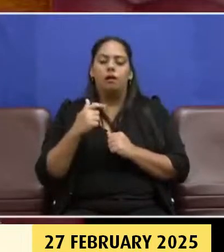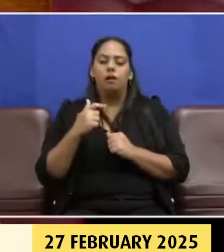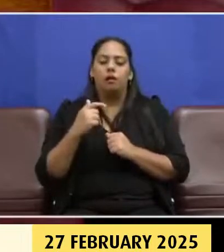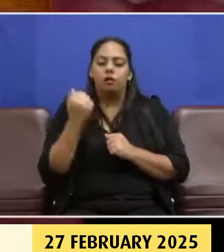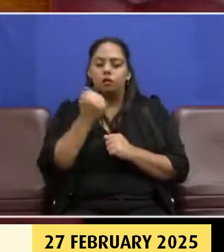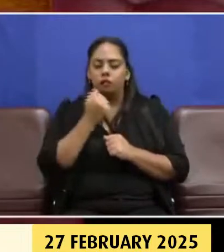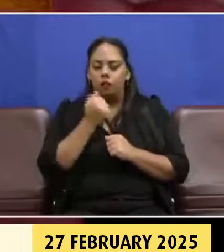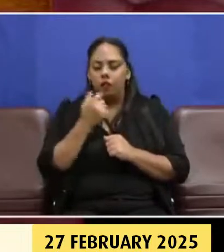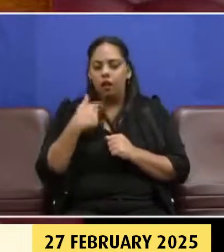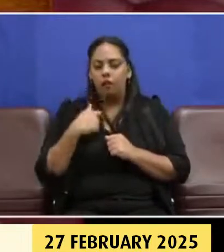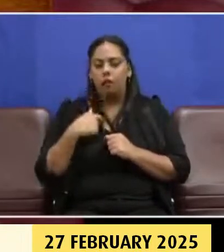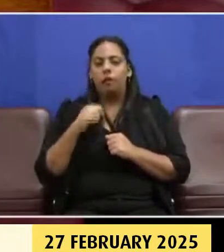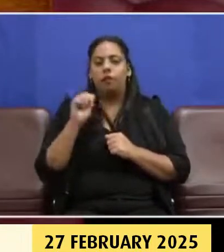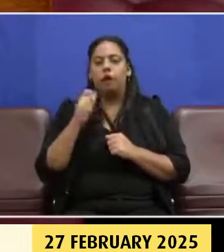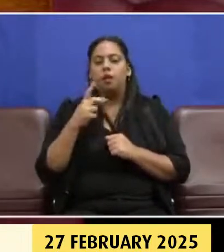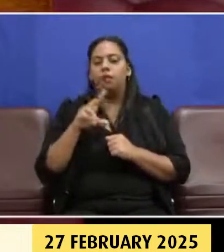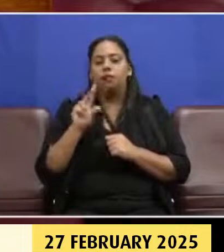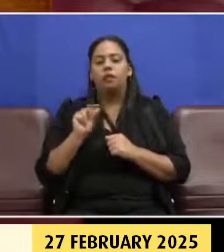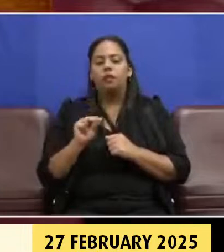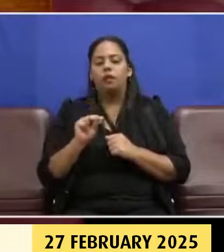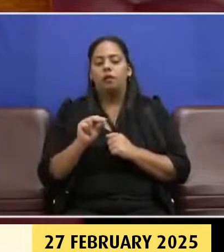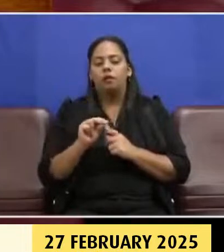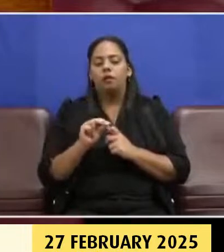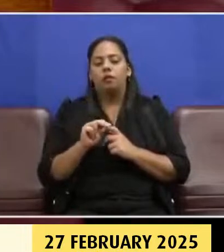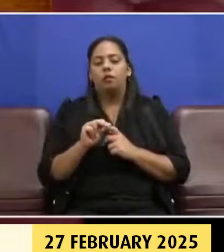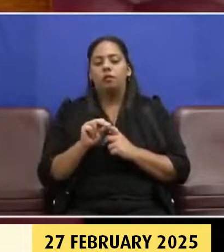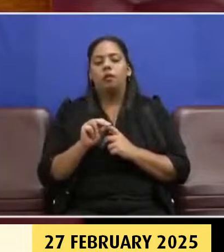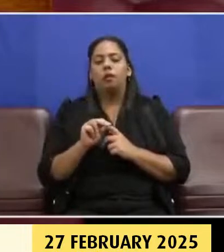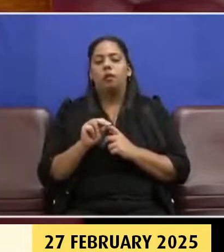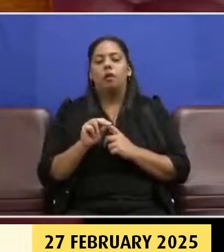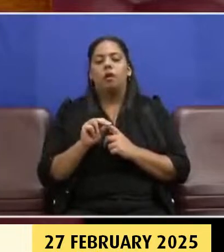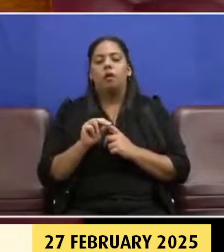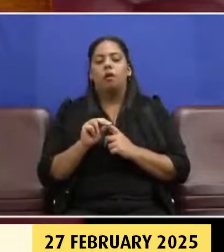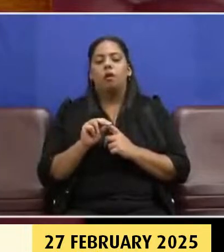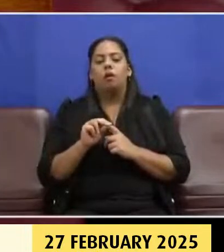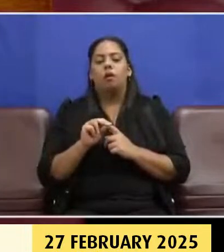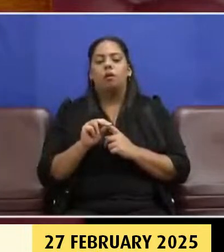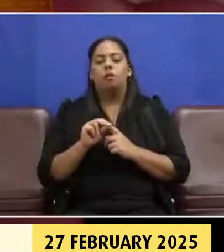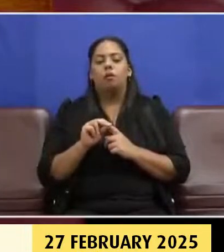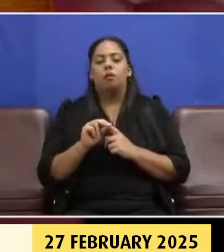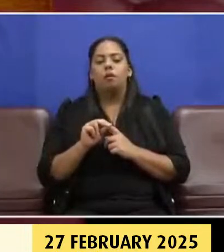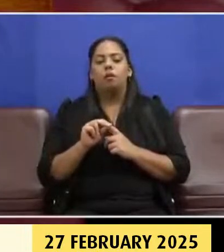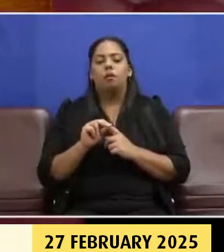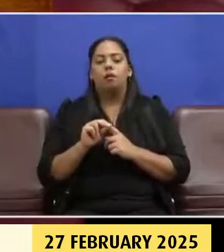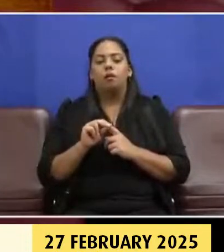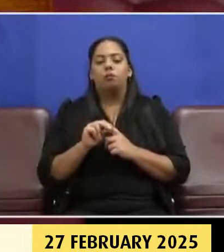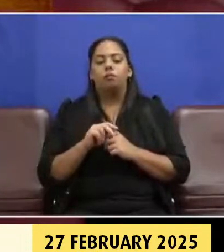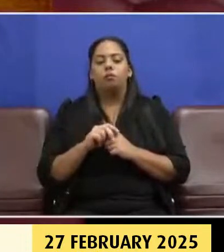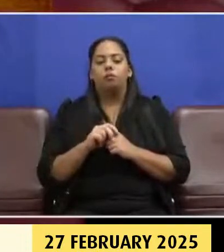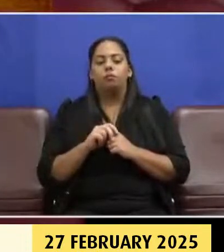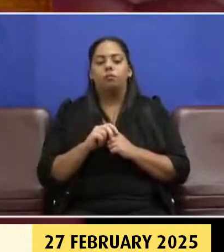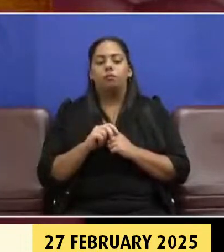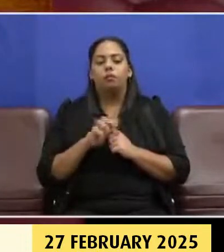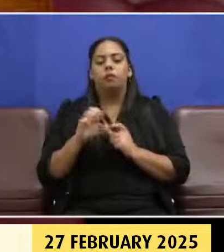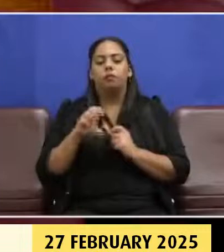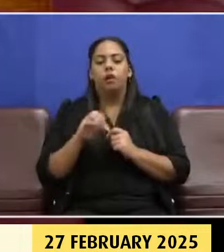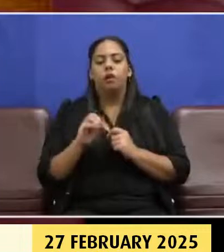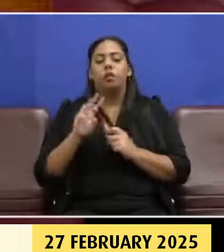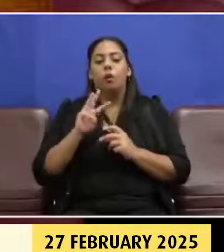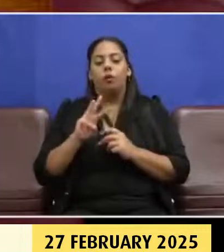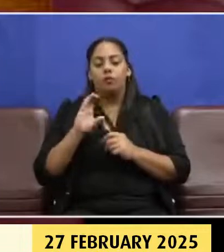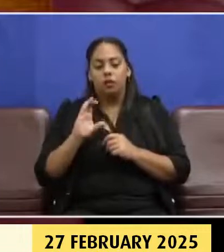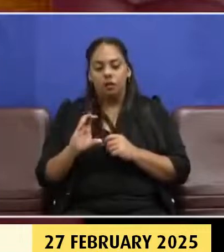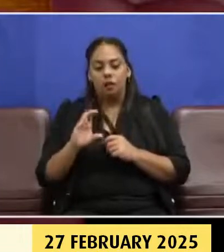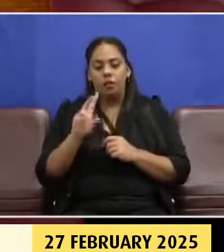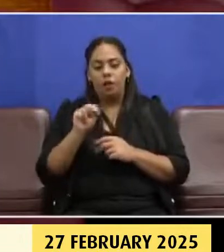and say yes and no. I'll start with the no. I think no in terms of, I'm going to give an example of the Western Cape, which is where I reside. So in the Western Cape,